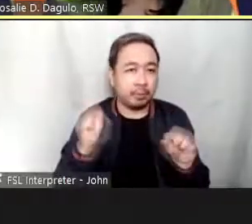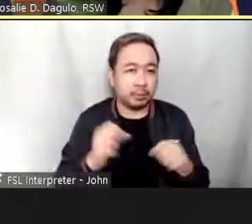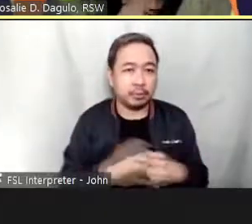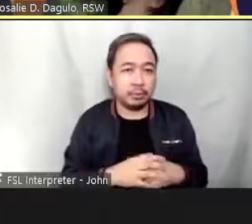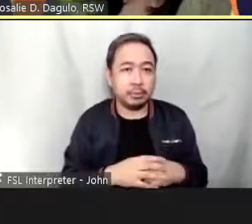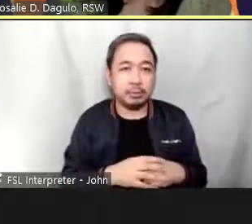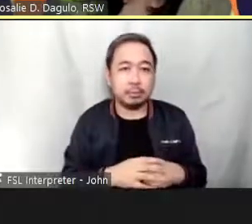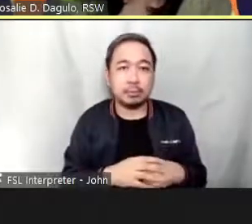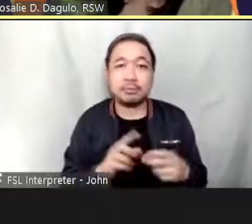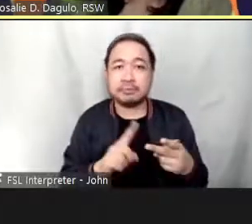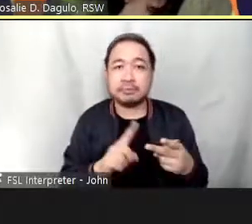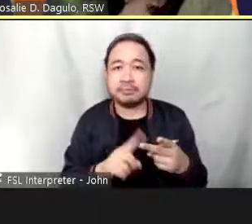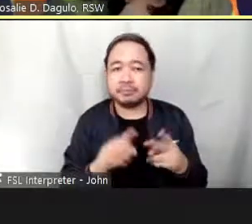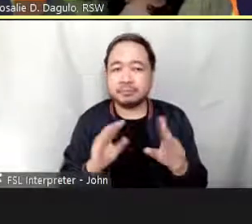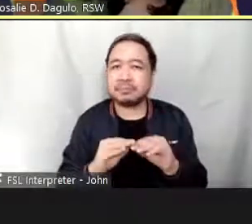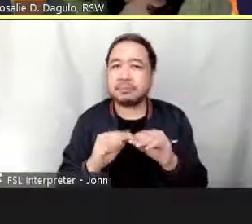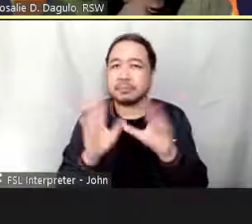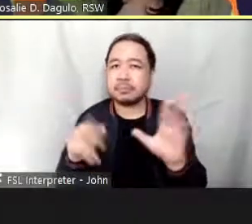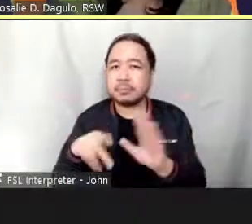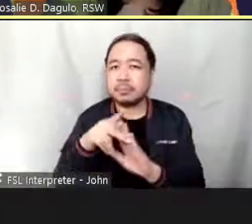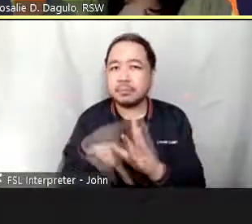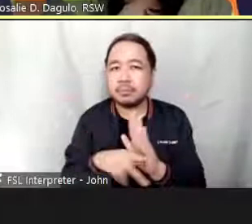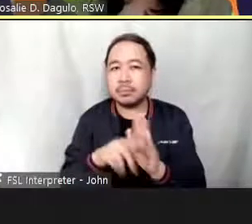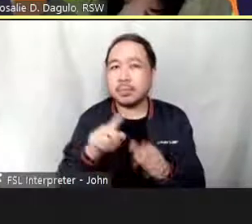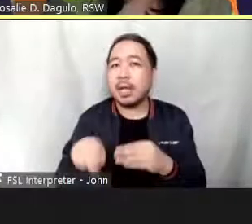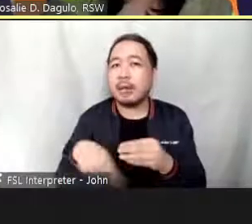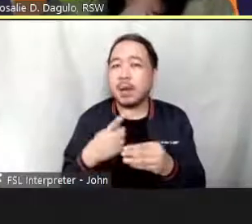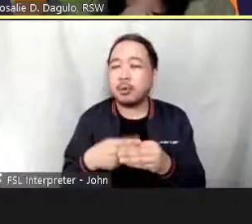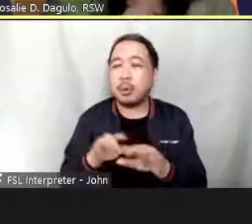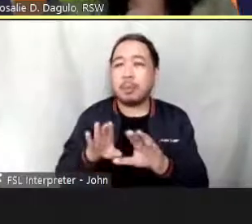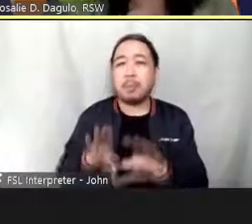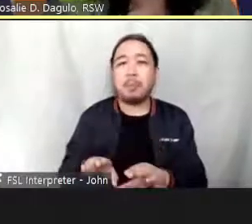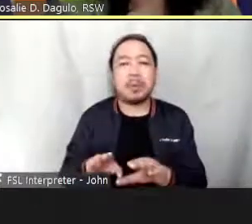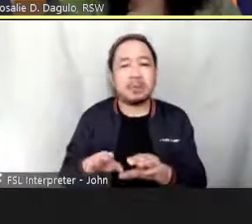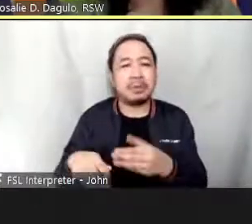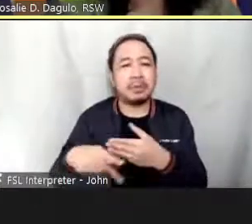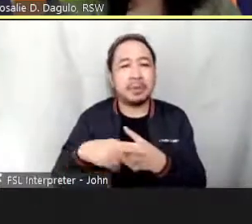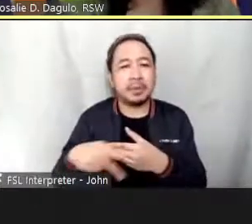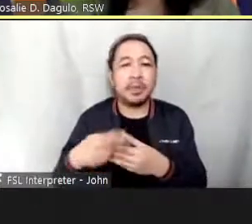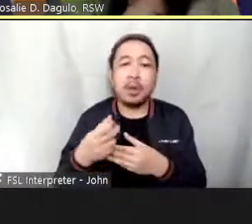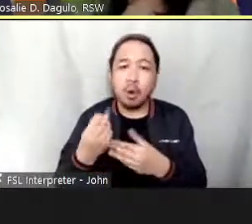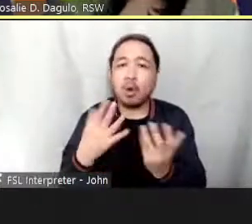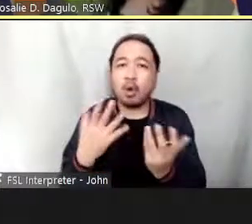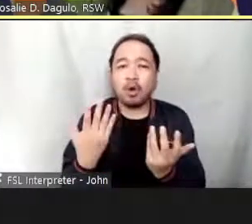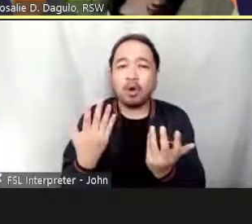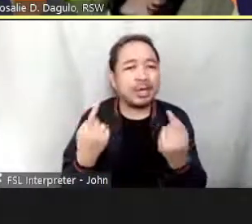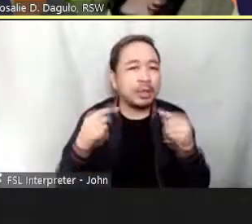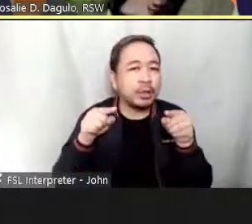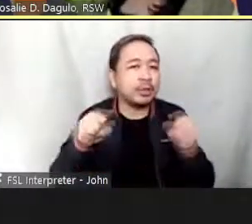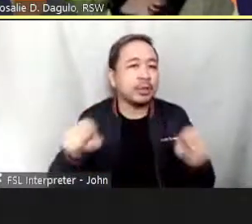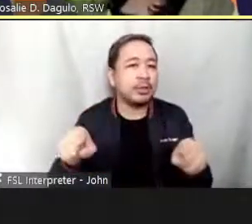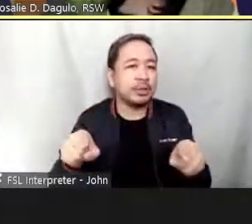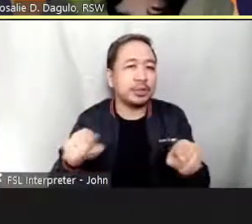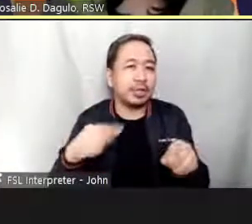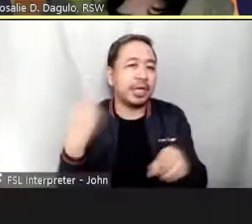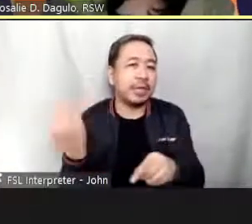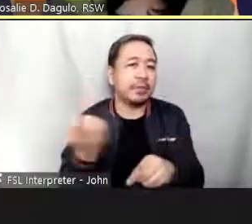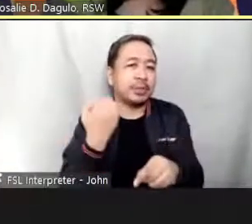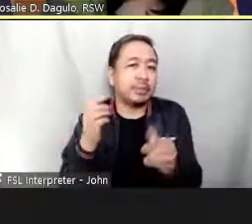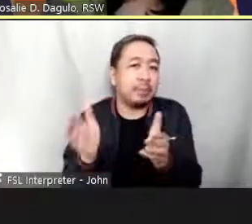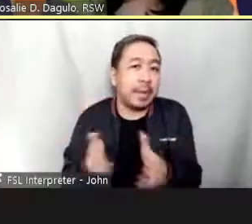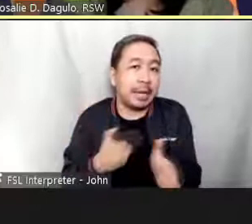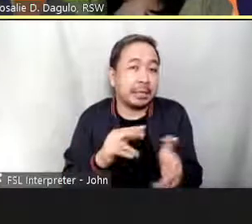and clear policy on permanence and concurrent or contingency planning so that the process is